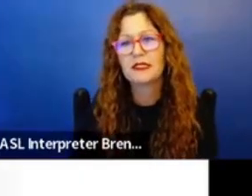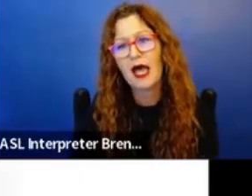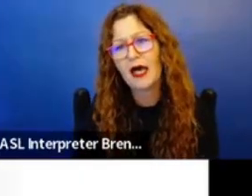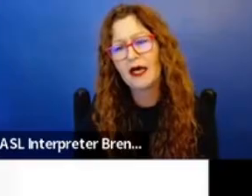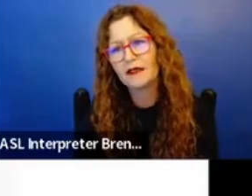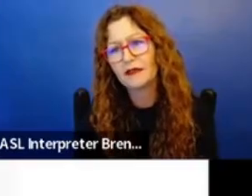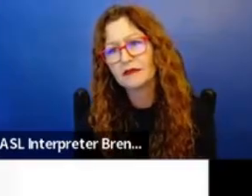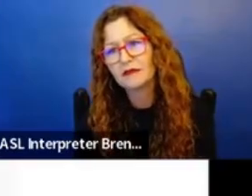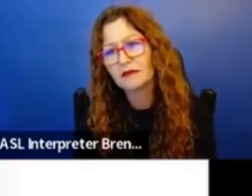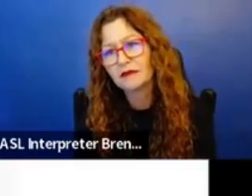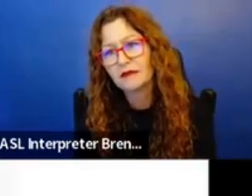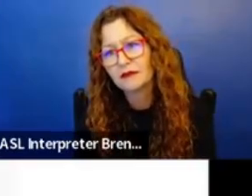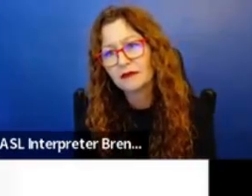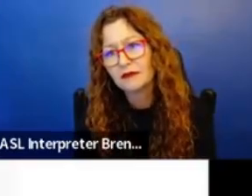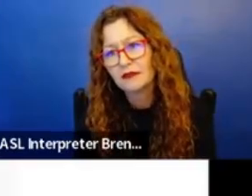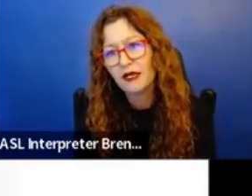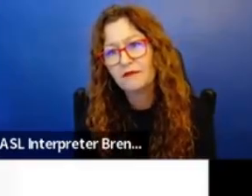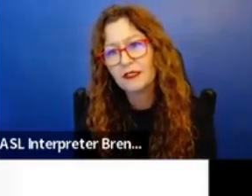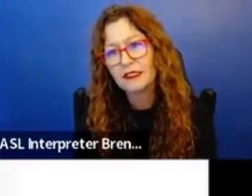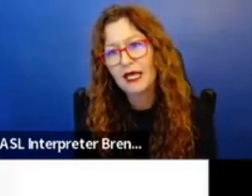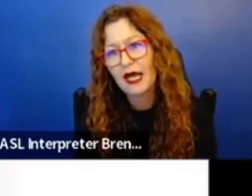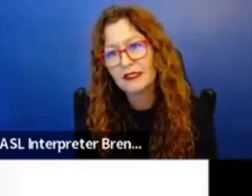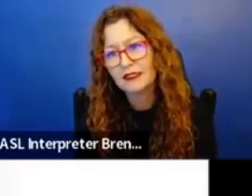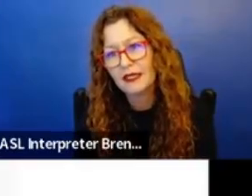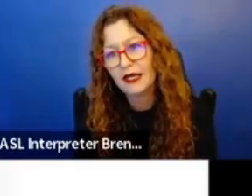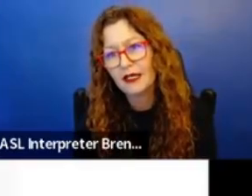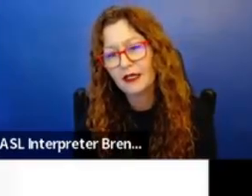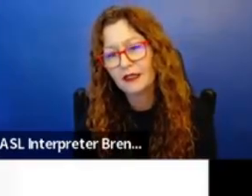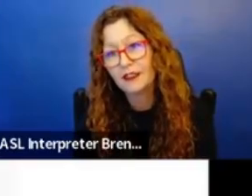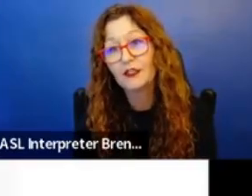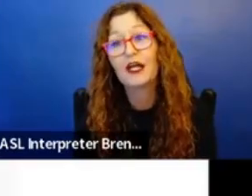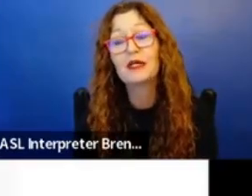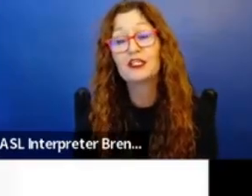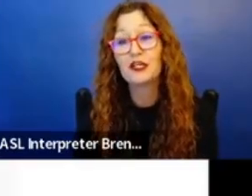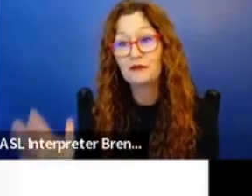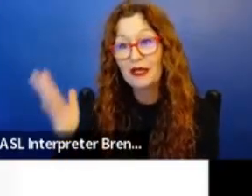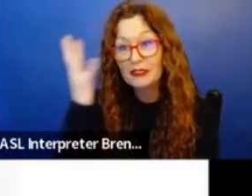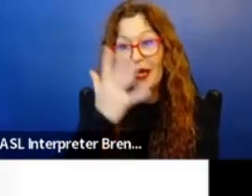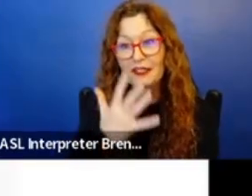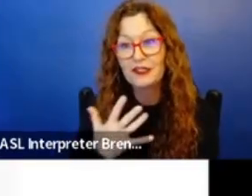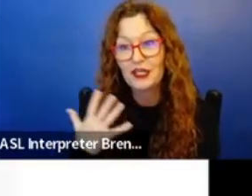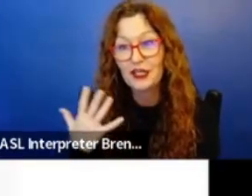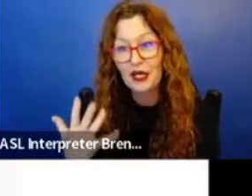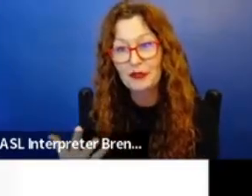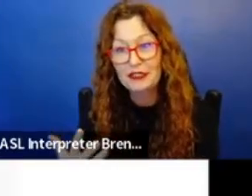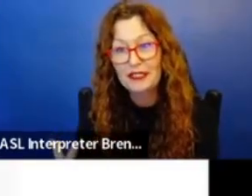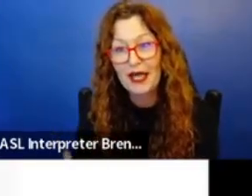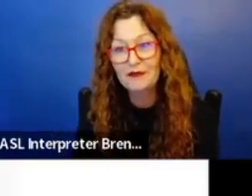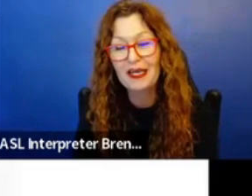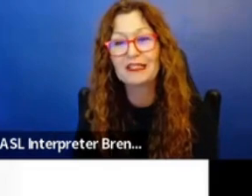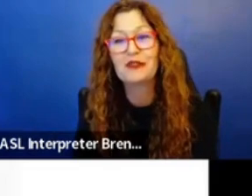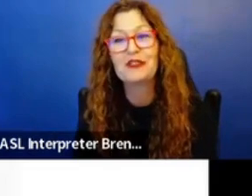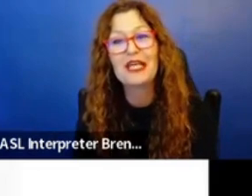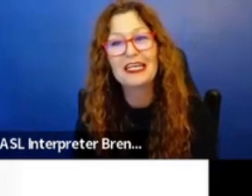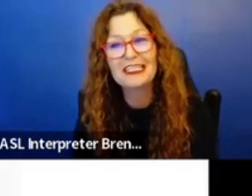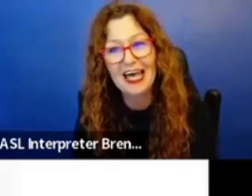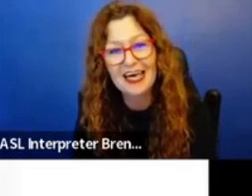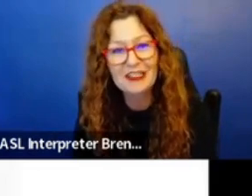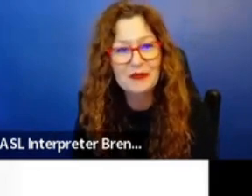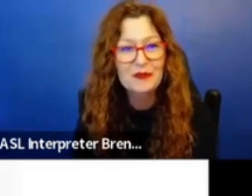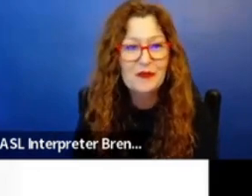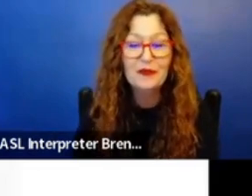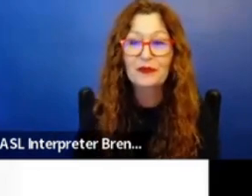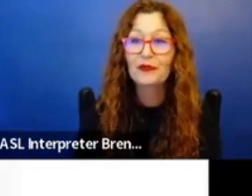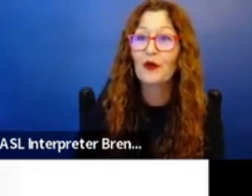I'm sad. I feel sad today. And you got to make sure your face matches it. You got to put a sad face when you sign